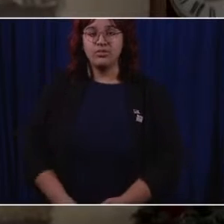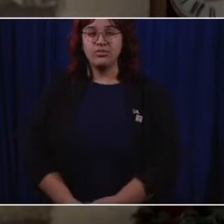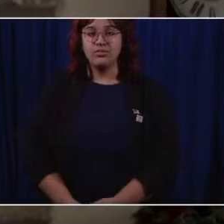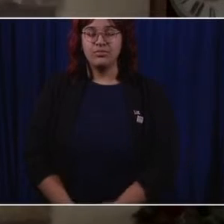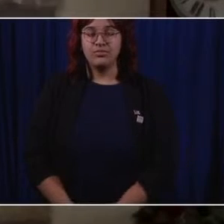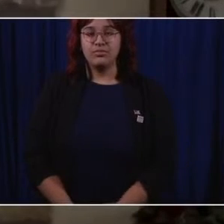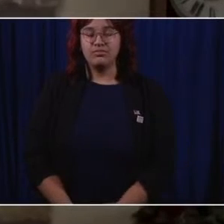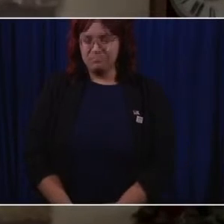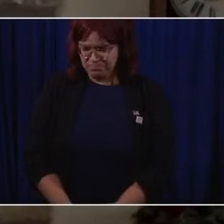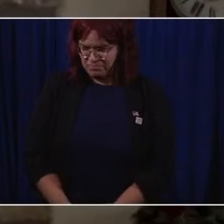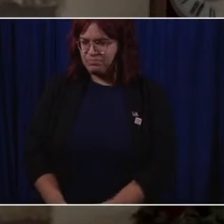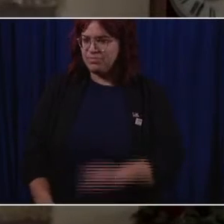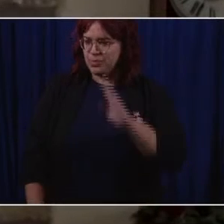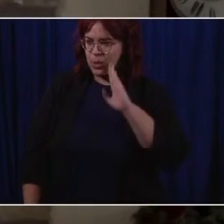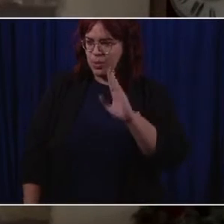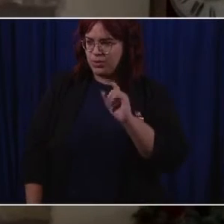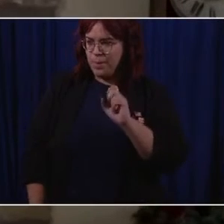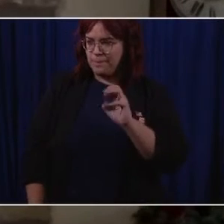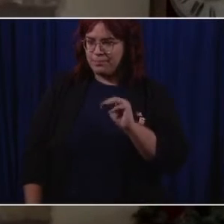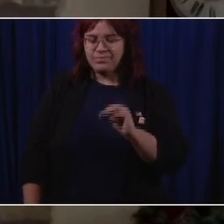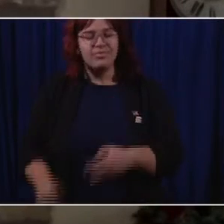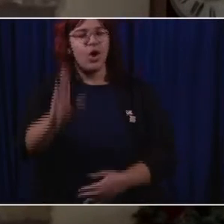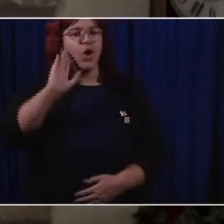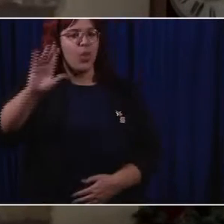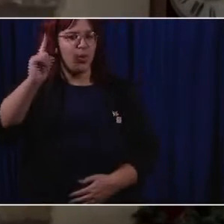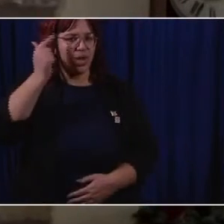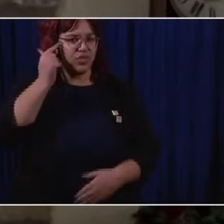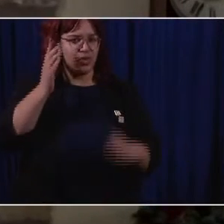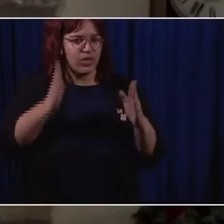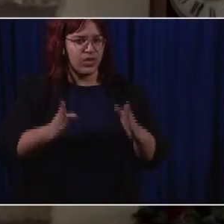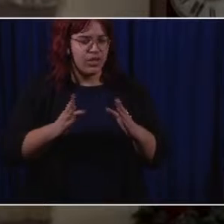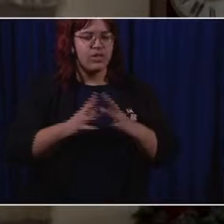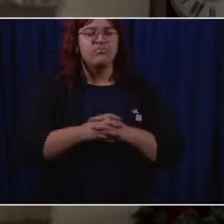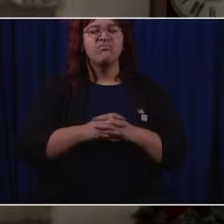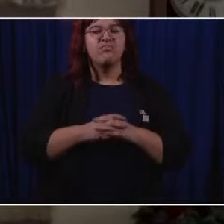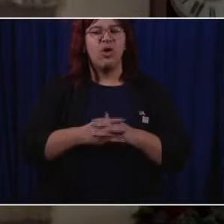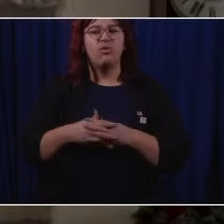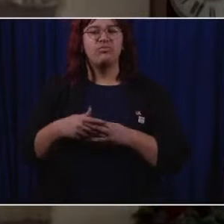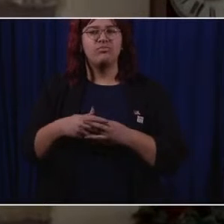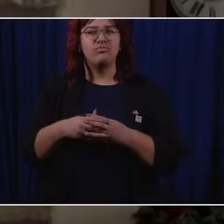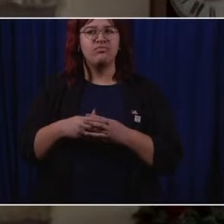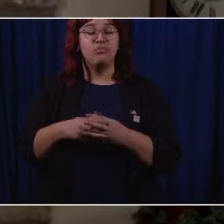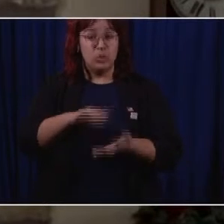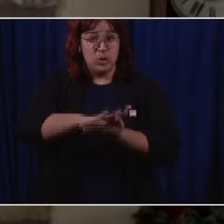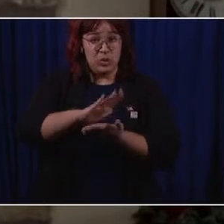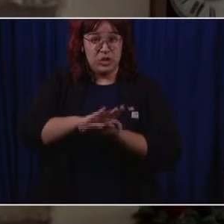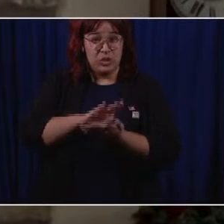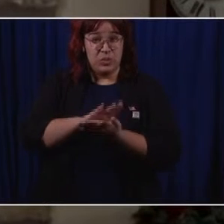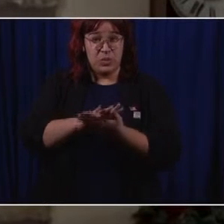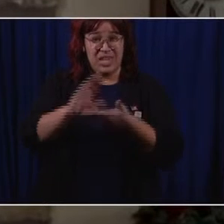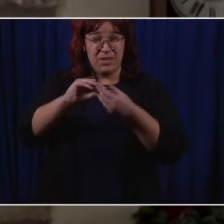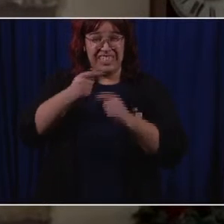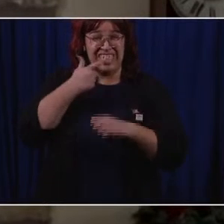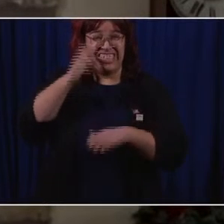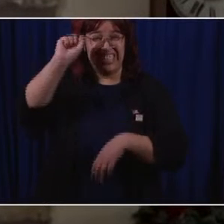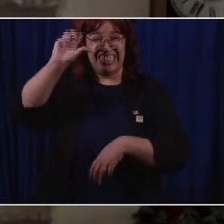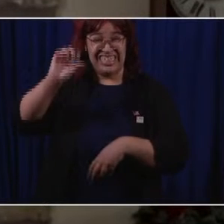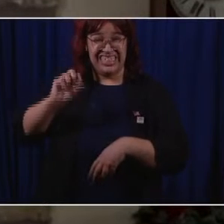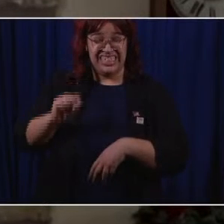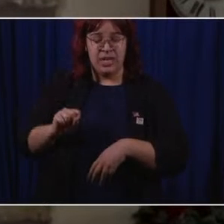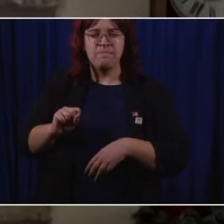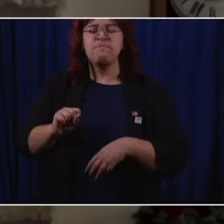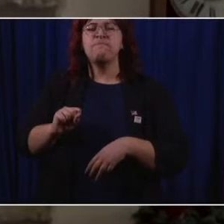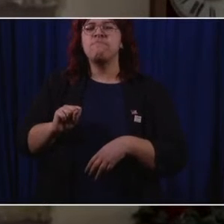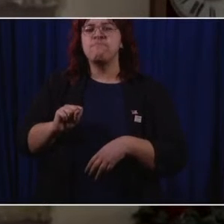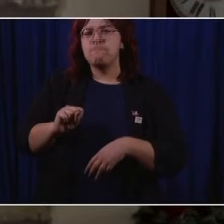Hey, Tom. Hi, Governor. Given those numbers from the schools that you gave us a few minutes ago, do